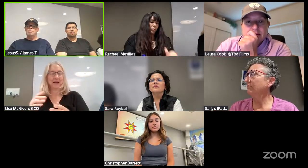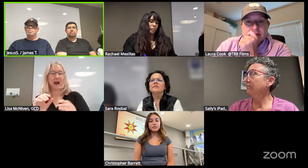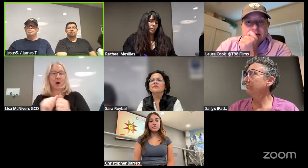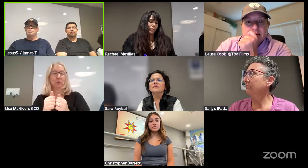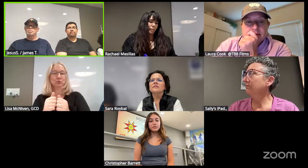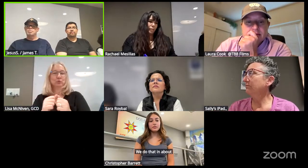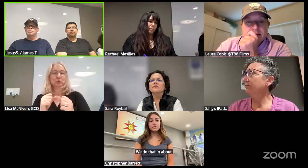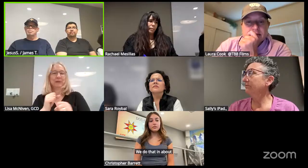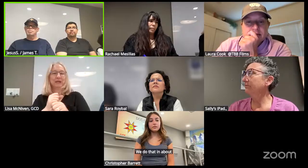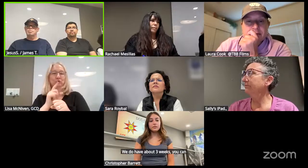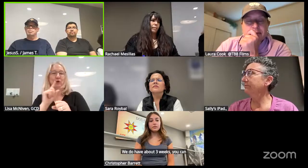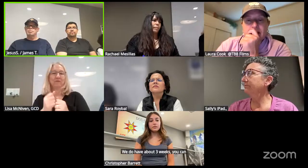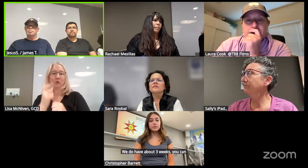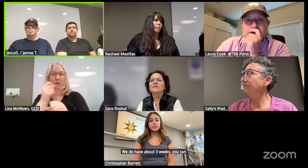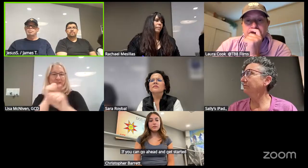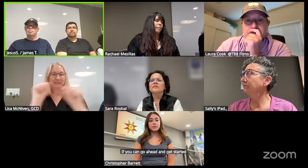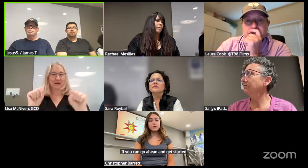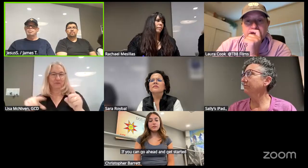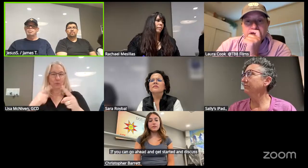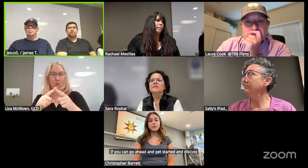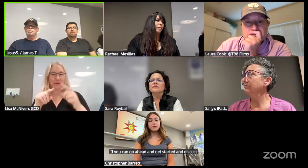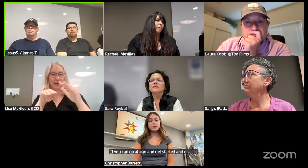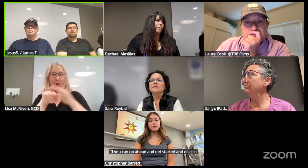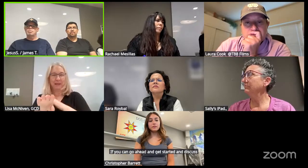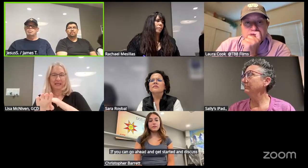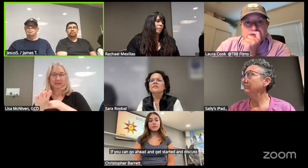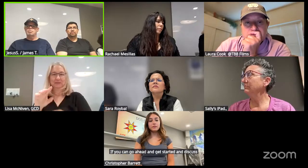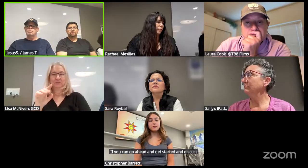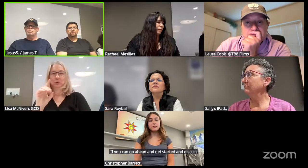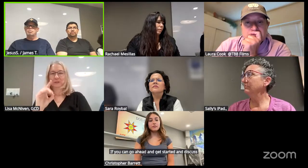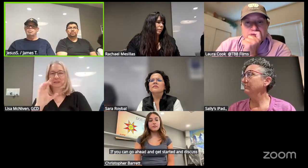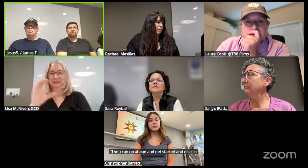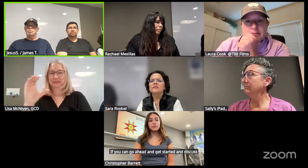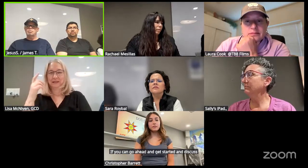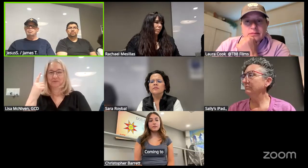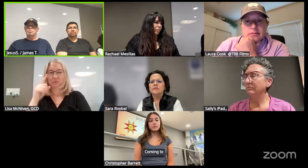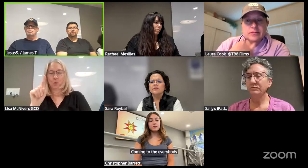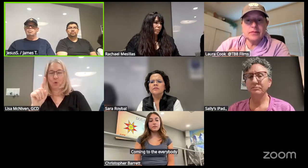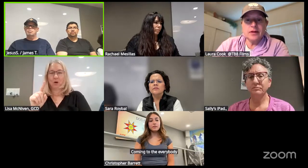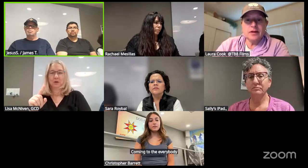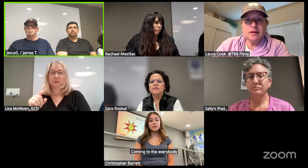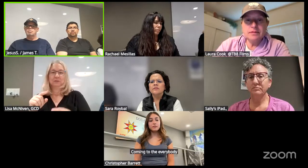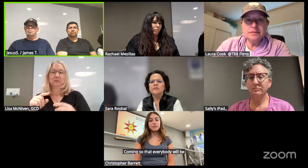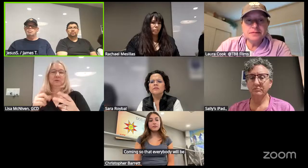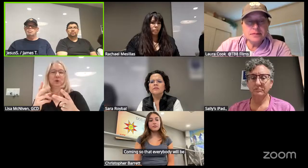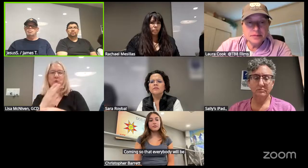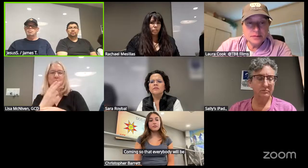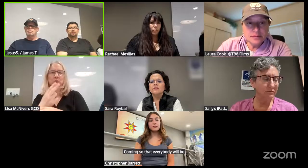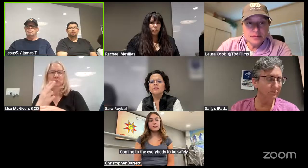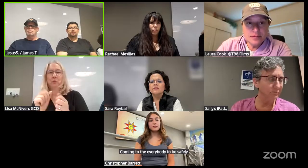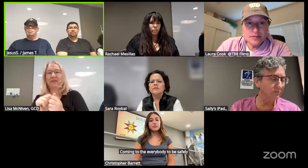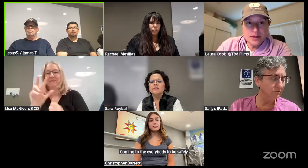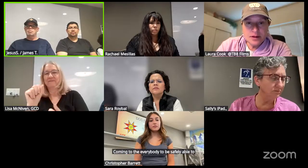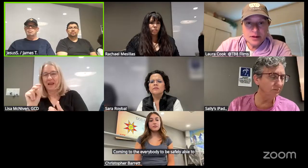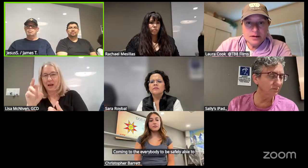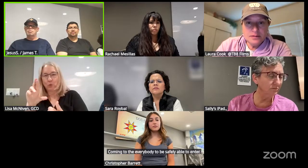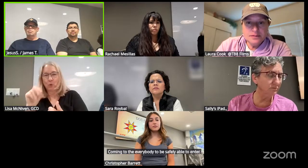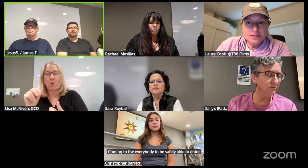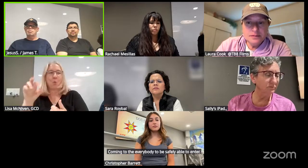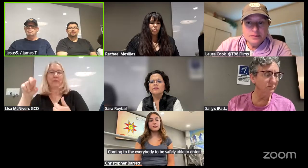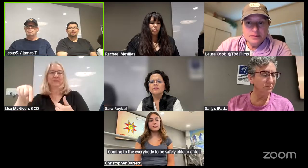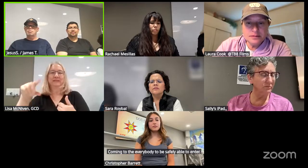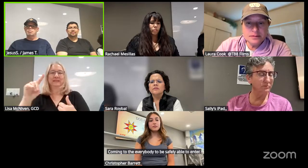we can go ahead and get started and discuss planning. How to ensure that everybody will be safely able to enter.